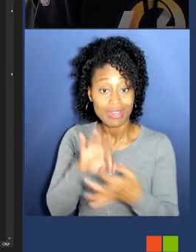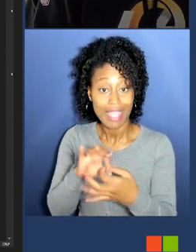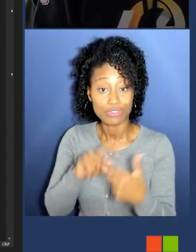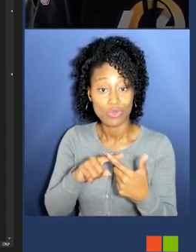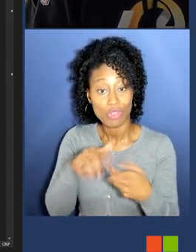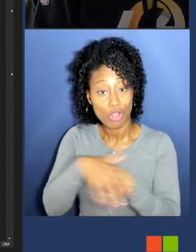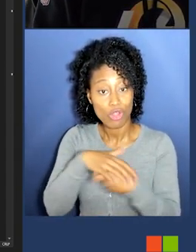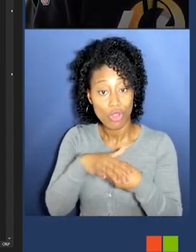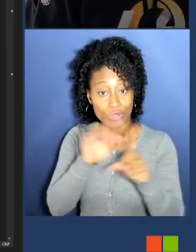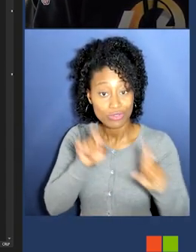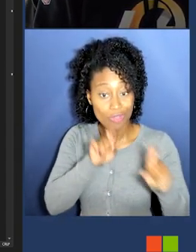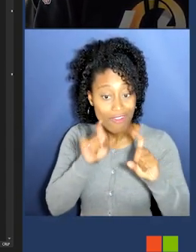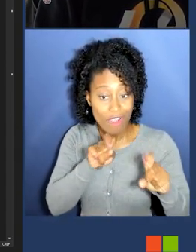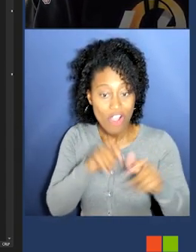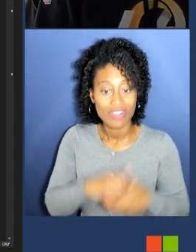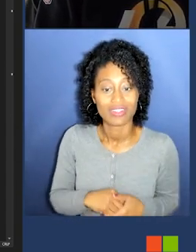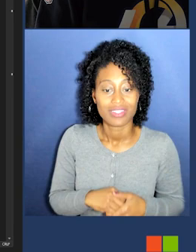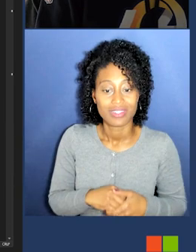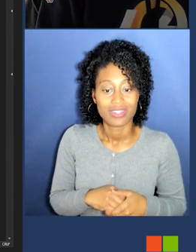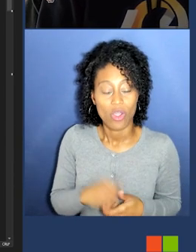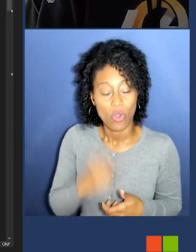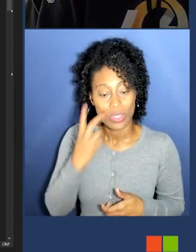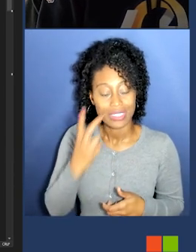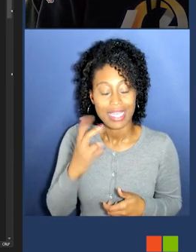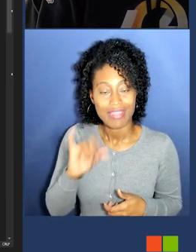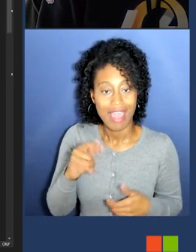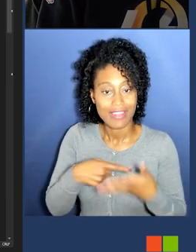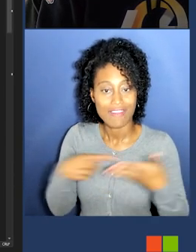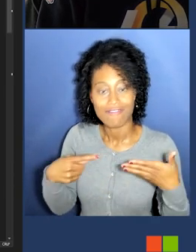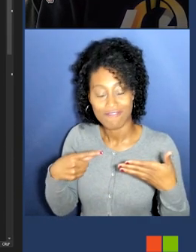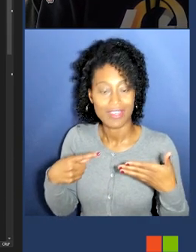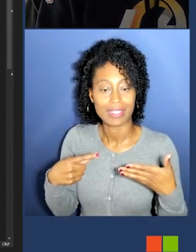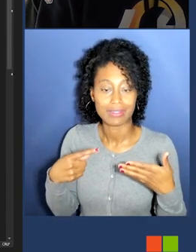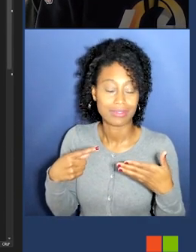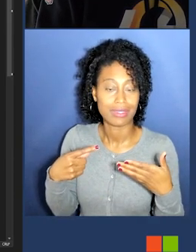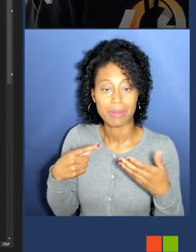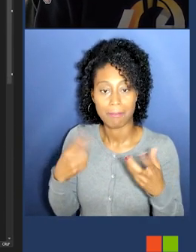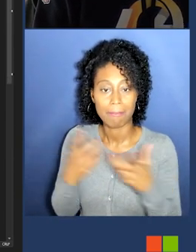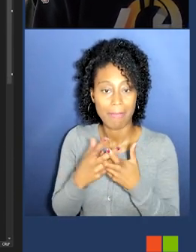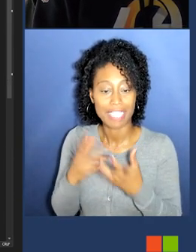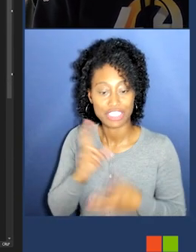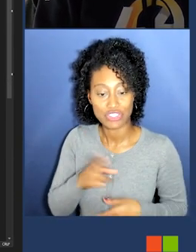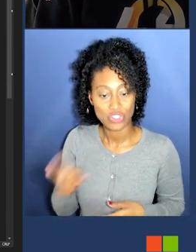get player mesh history. That is the route that we expose with the web API.